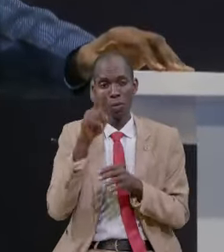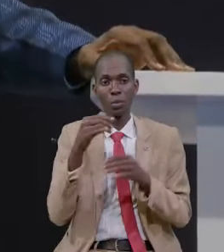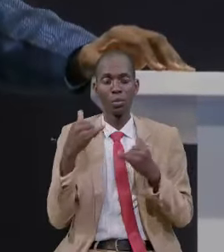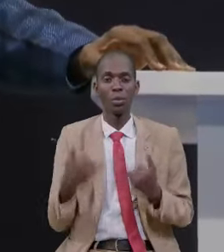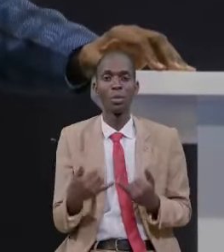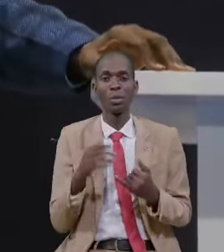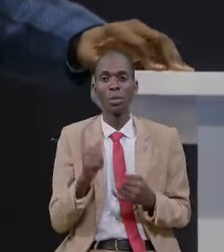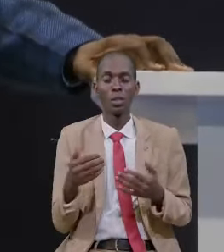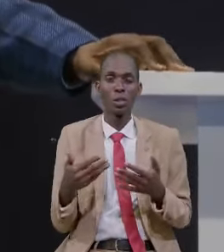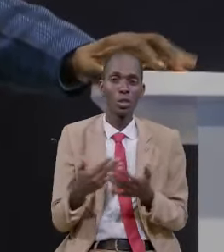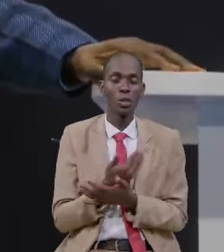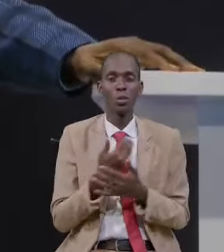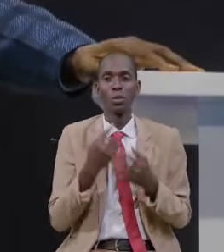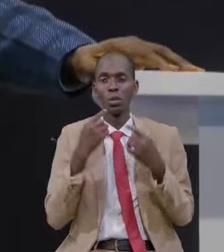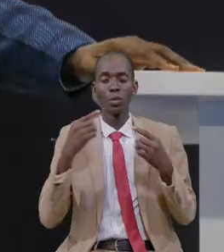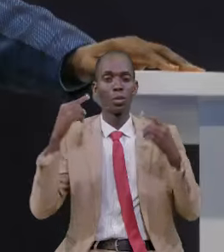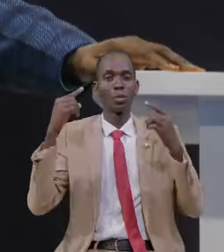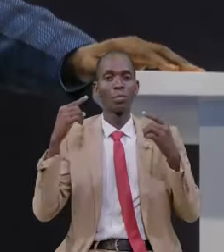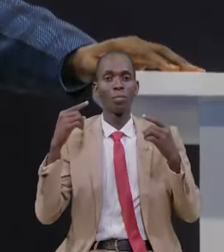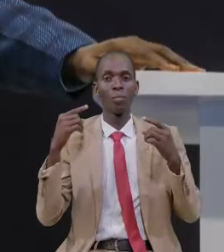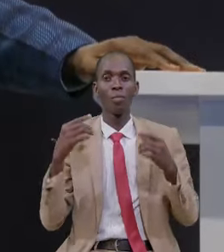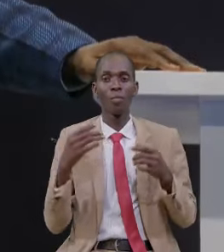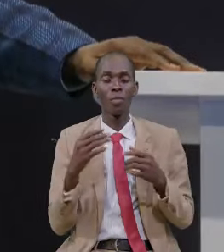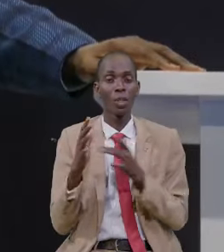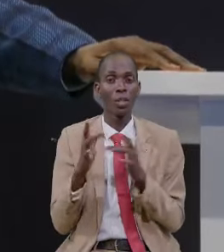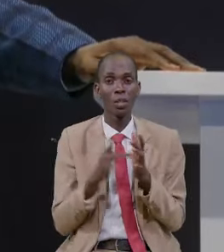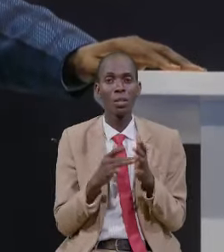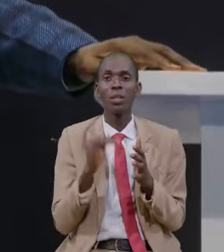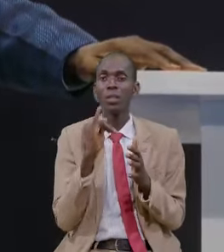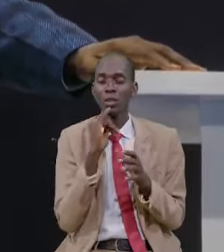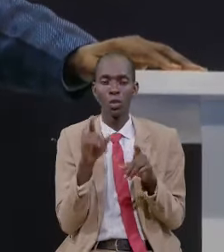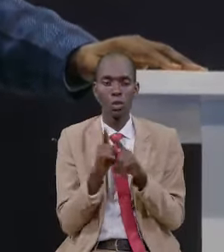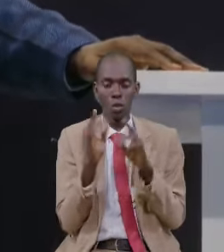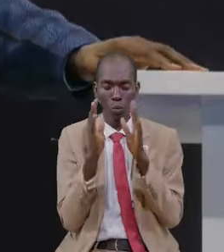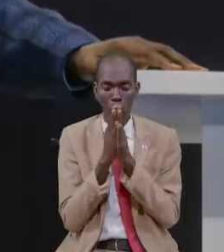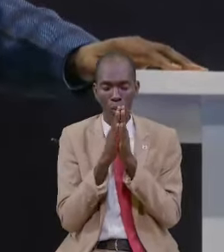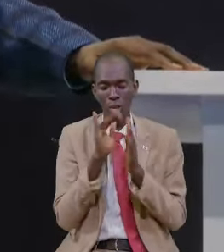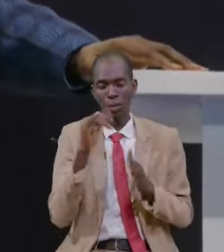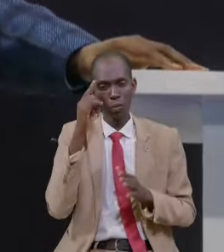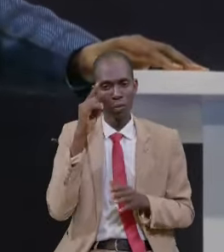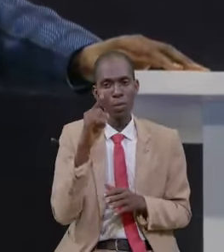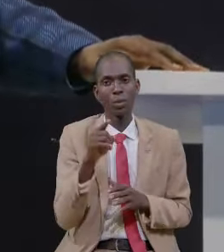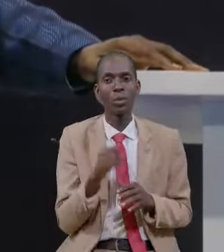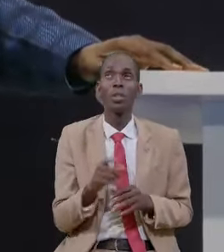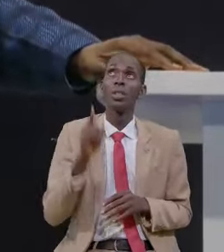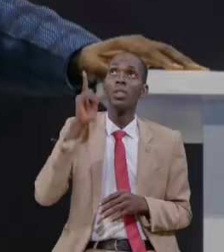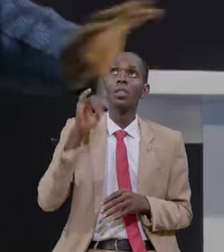And remember, Jesus is also praying for you. He is the